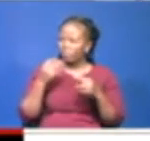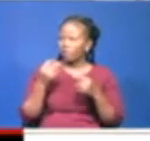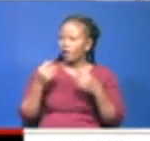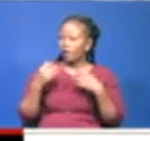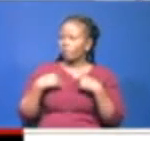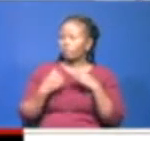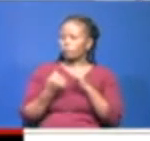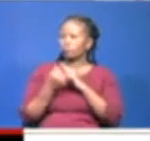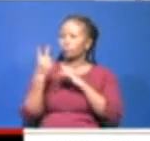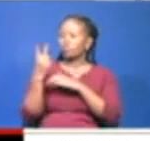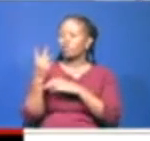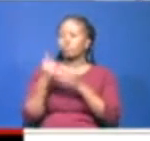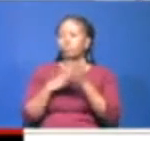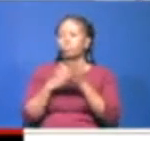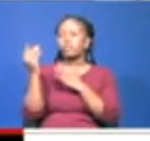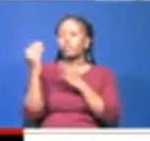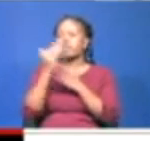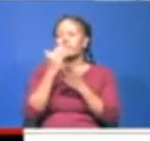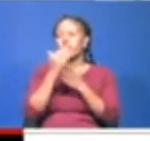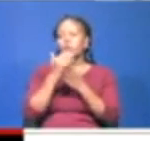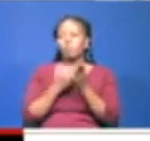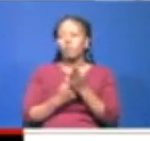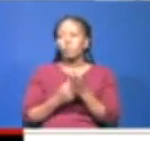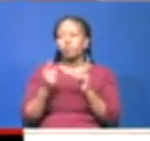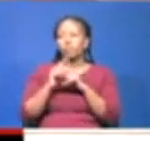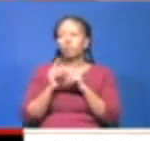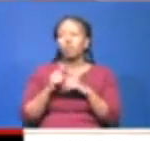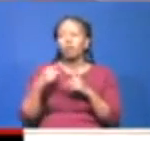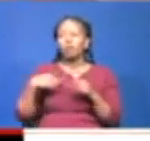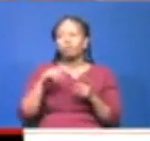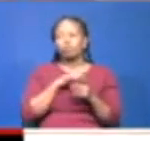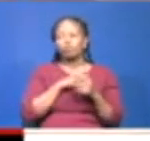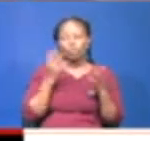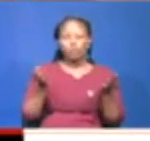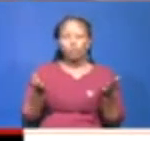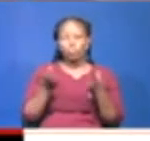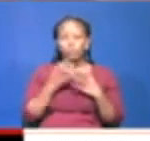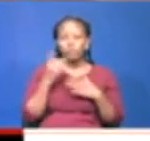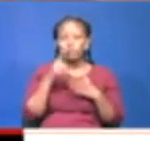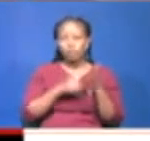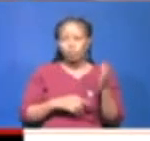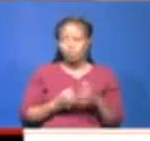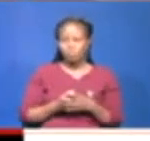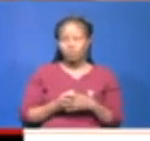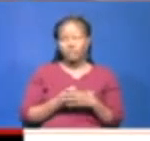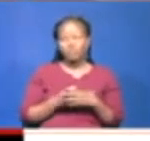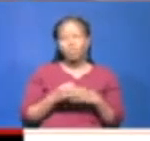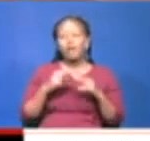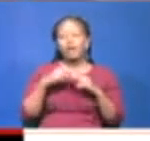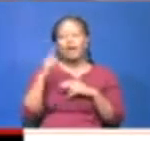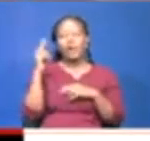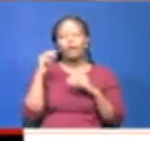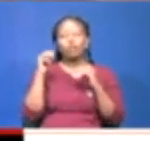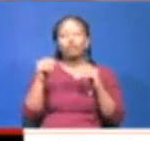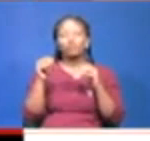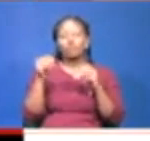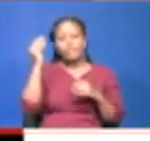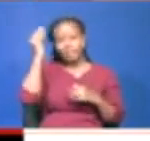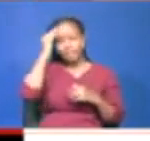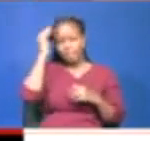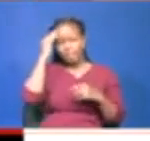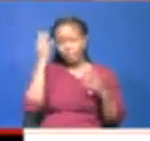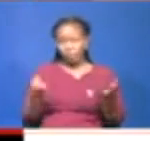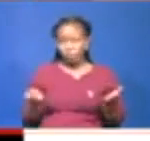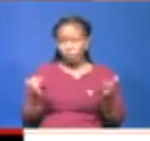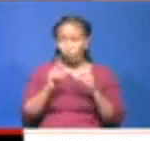module, and in a way, the first of its kind, because it brings very high-quality education, and you'd only